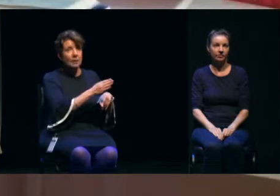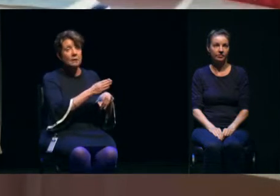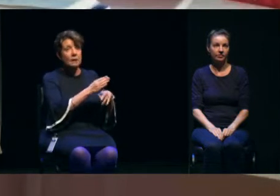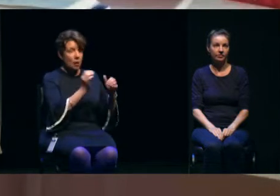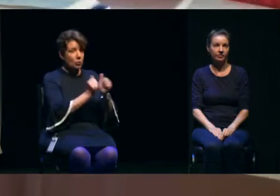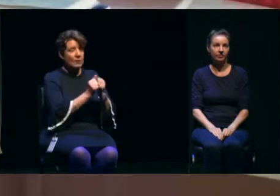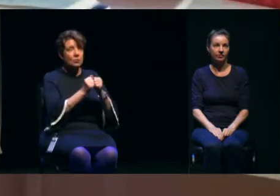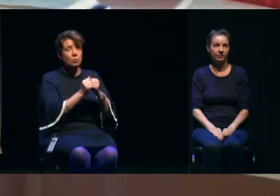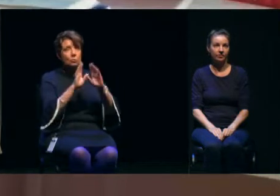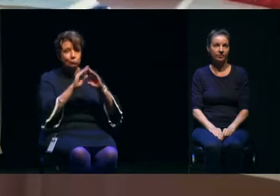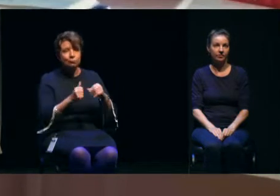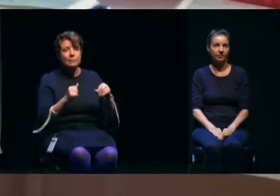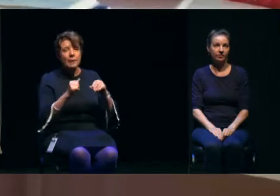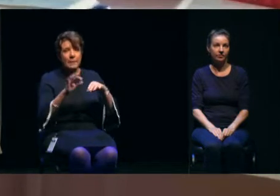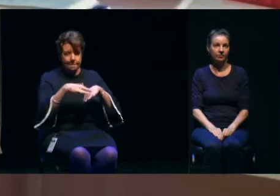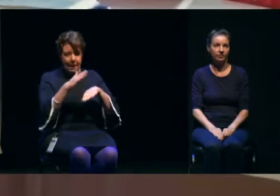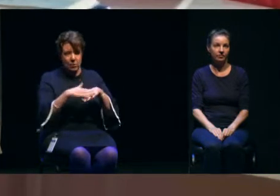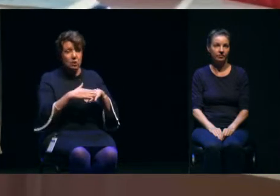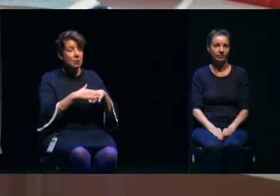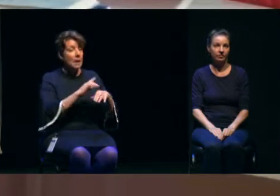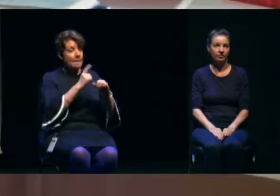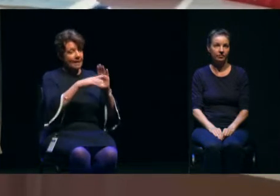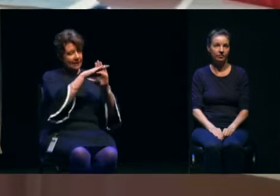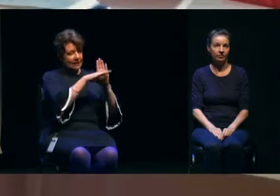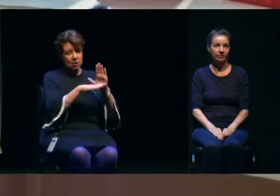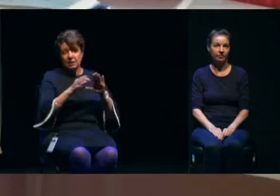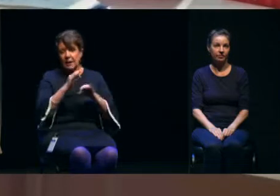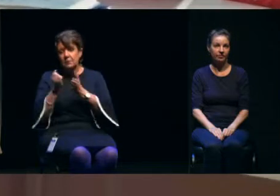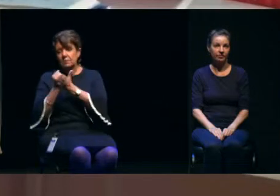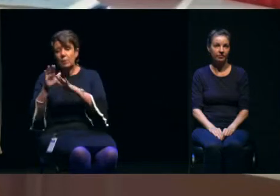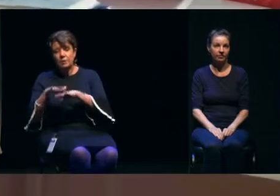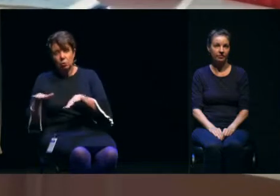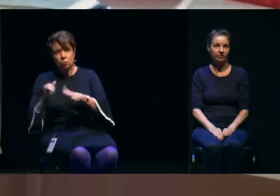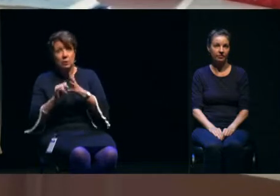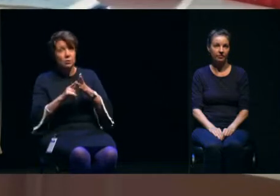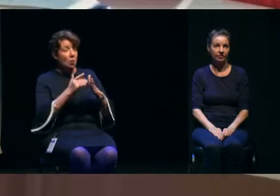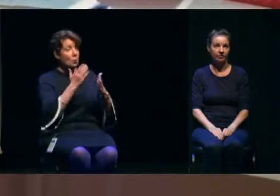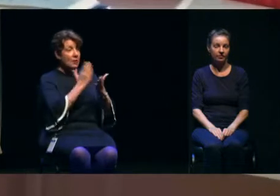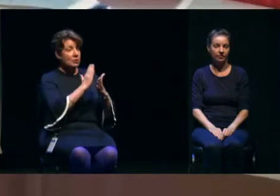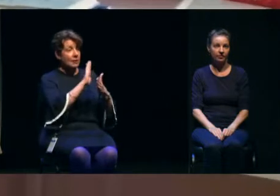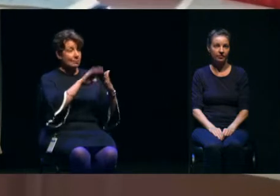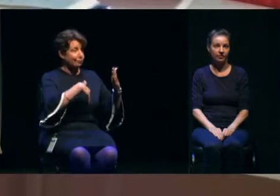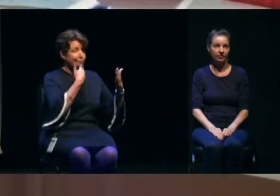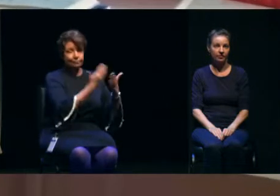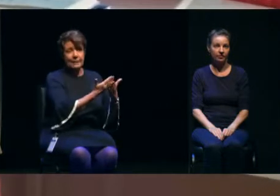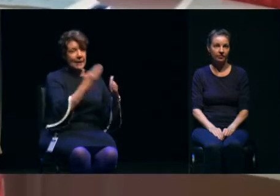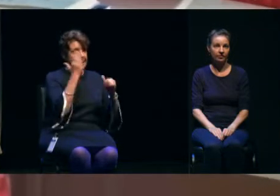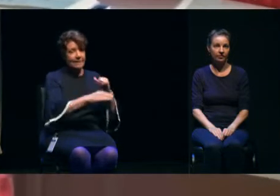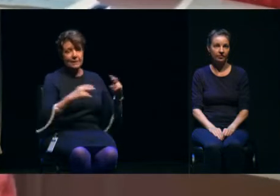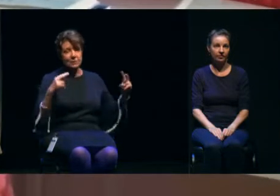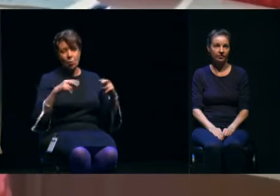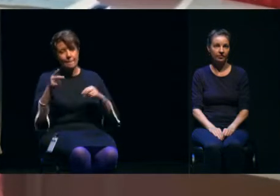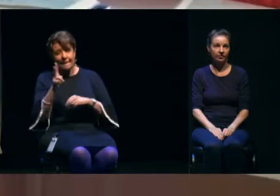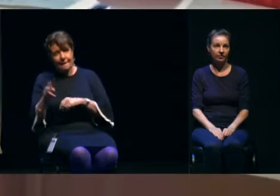annulment with the condition that he would not have to support the kids. And he carried that to the extent that he never saw them again. But